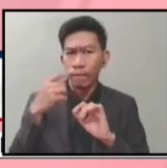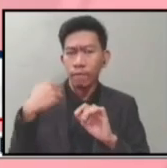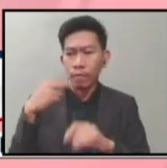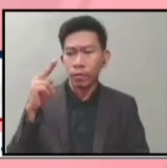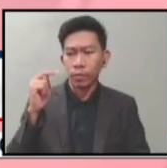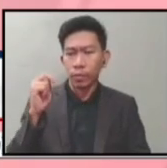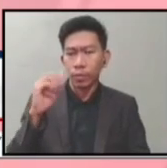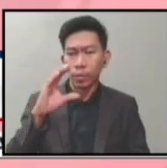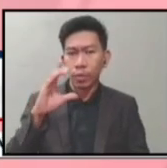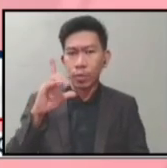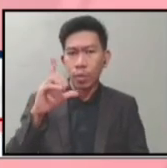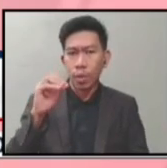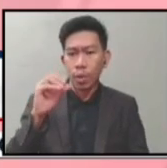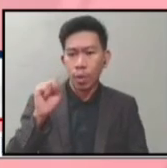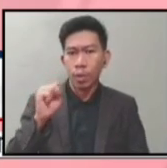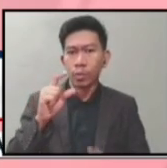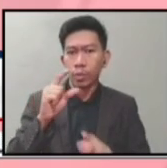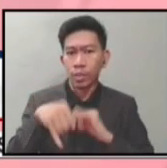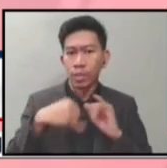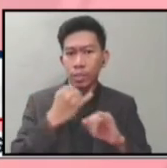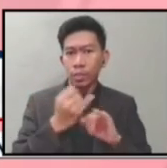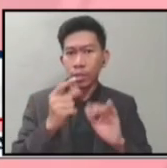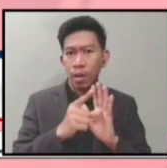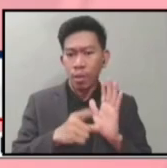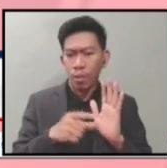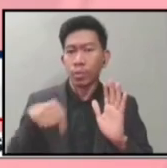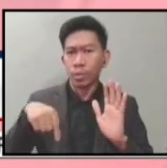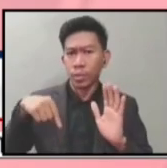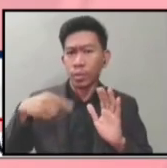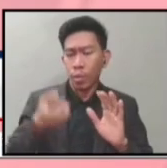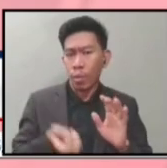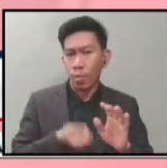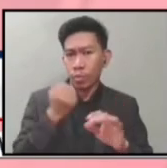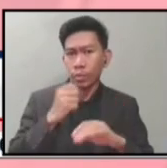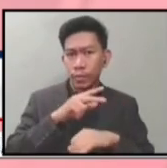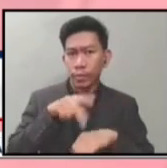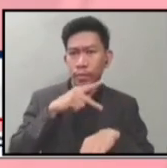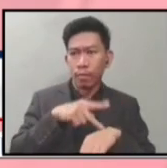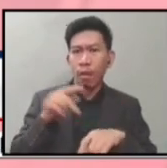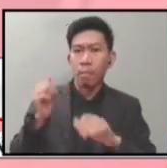Sea. If it is an exclusive economic zone, then that is an interference in our activities.